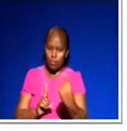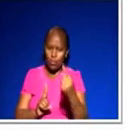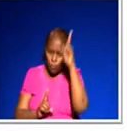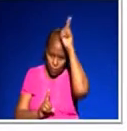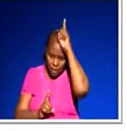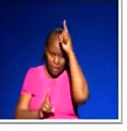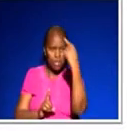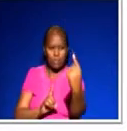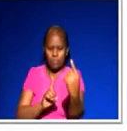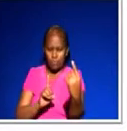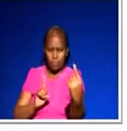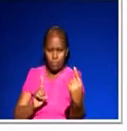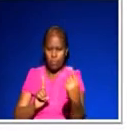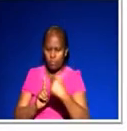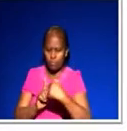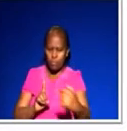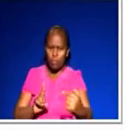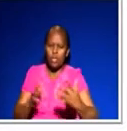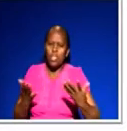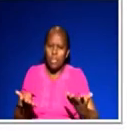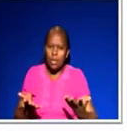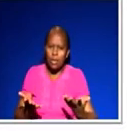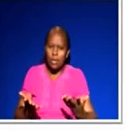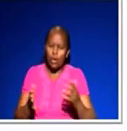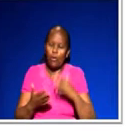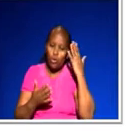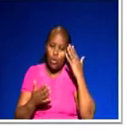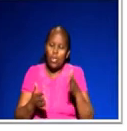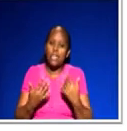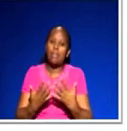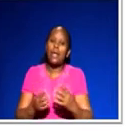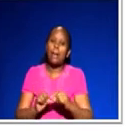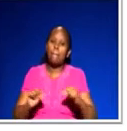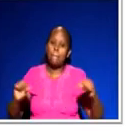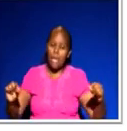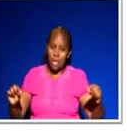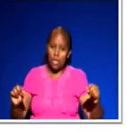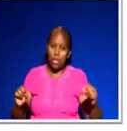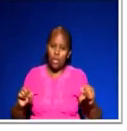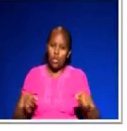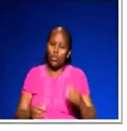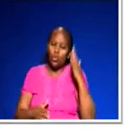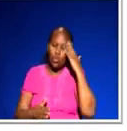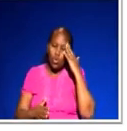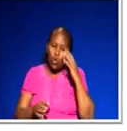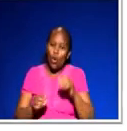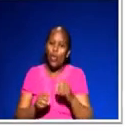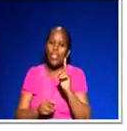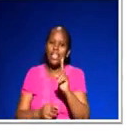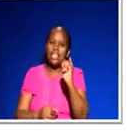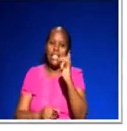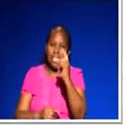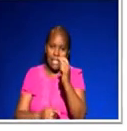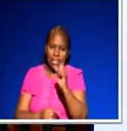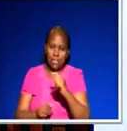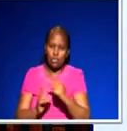villages, we require a larger measuring instruments or a devised method through which that distance can